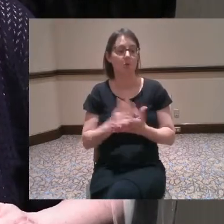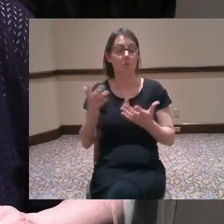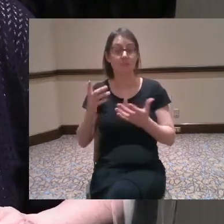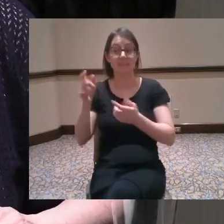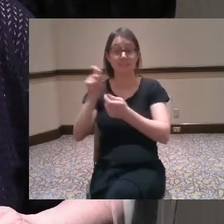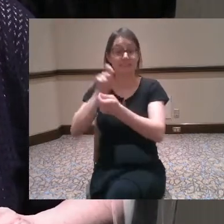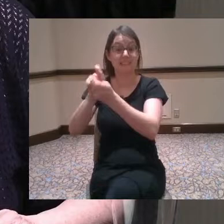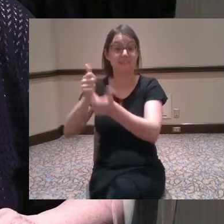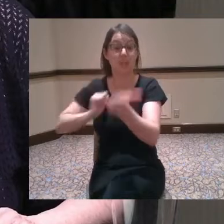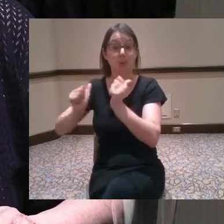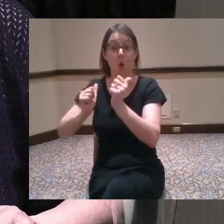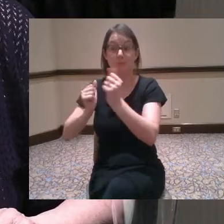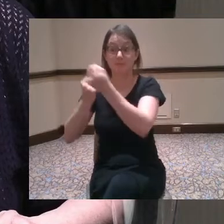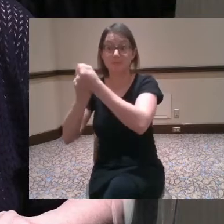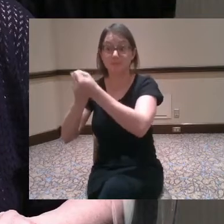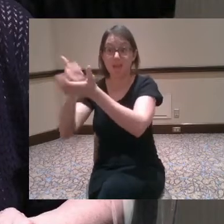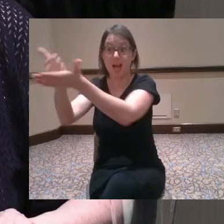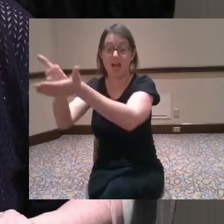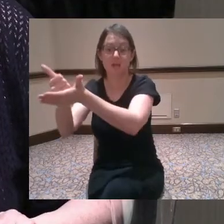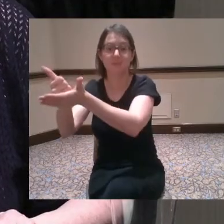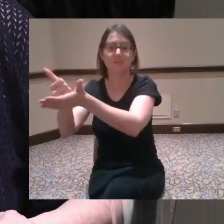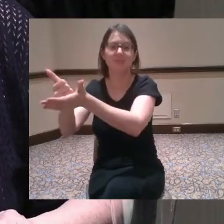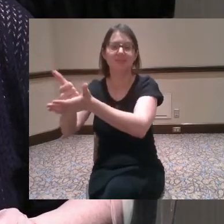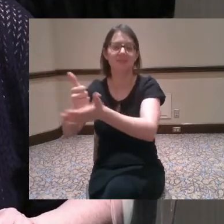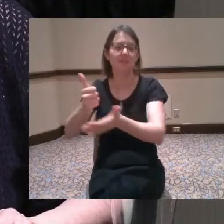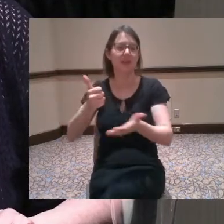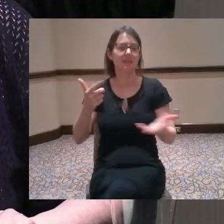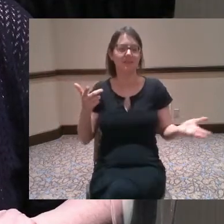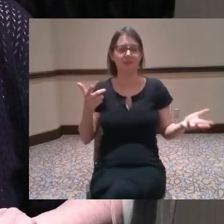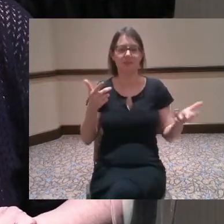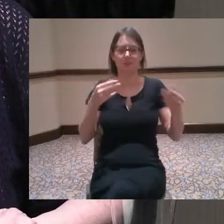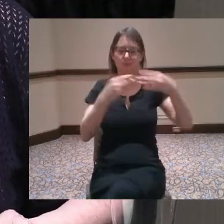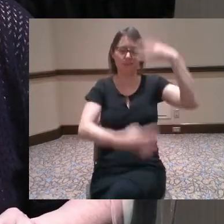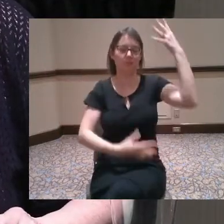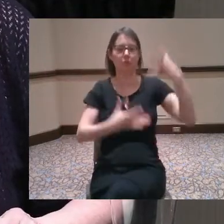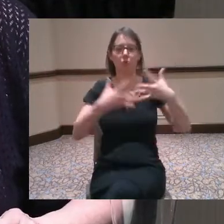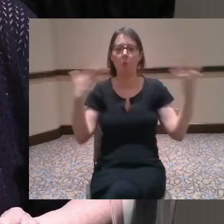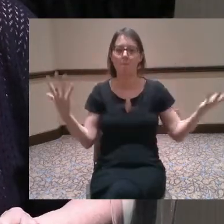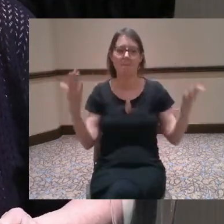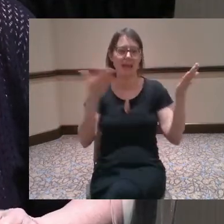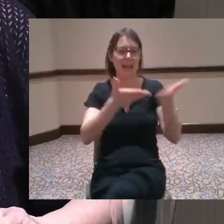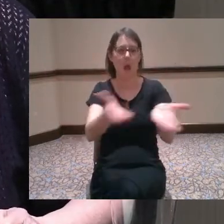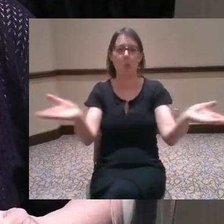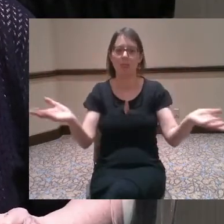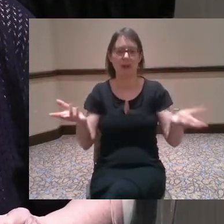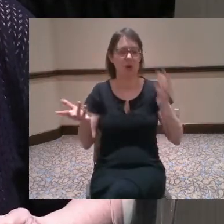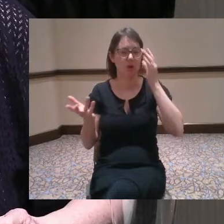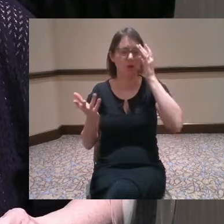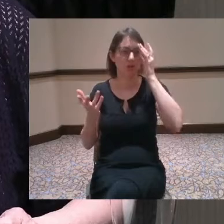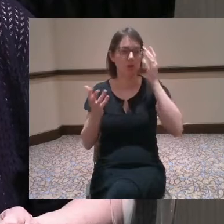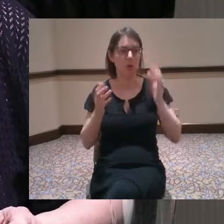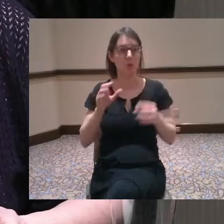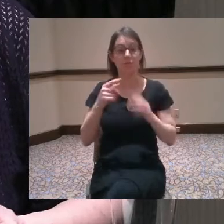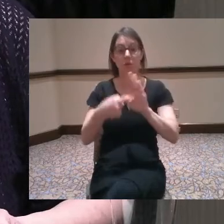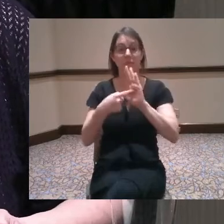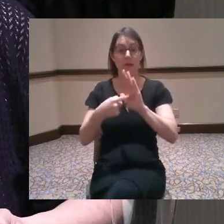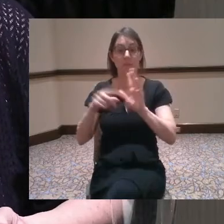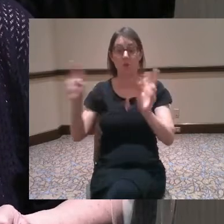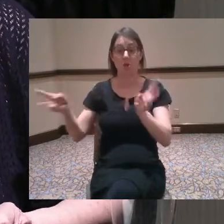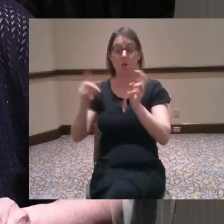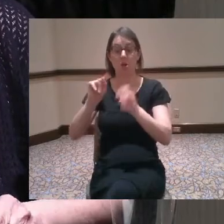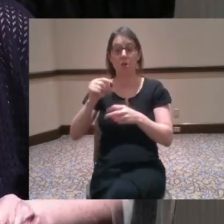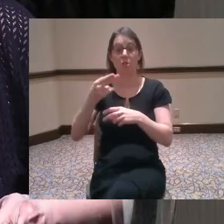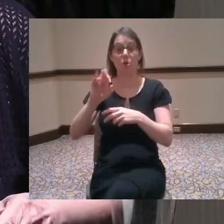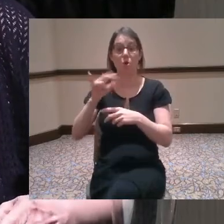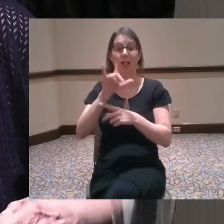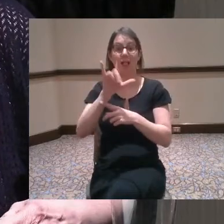think nothing chronicles the history of theater like the people covering it. No one says when Thoroughly Modern Millie is coming